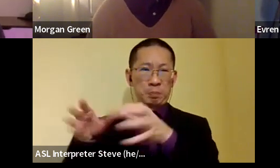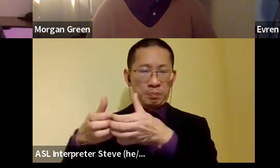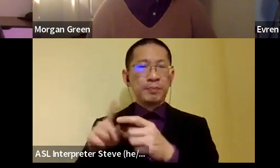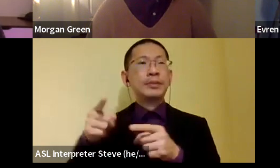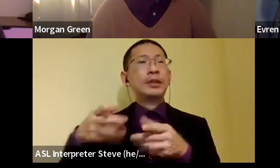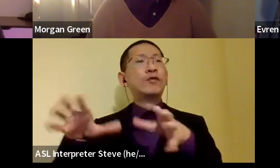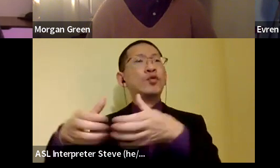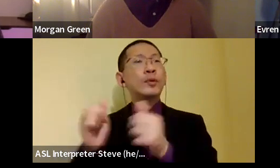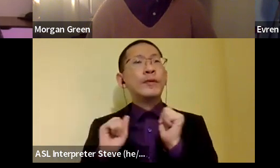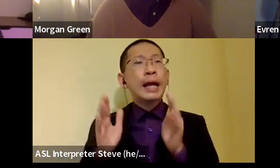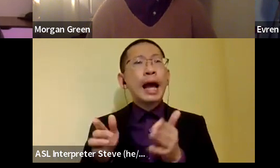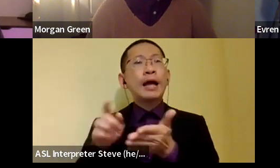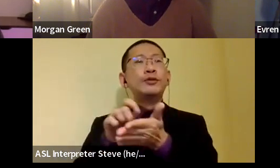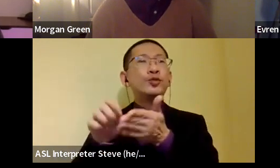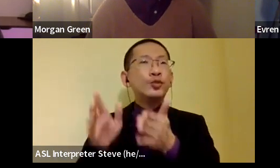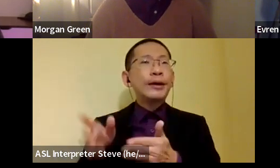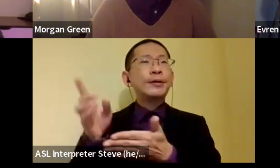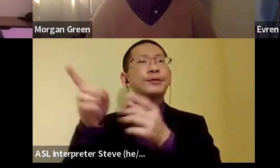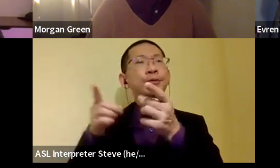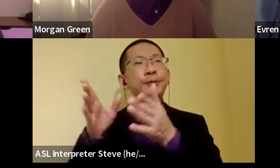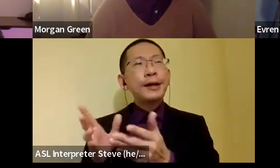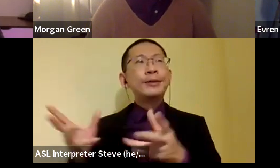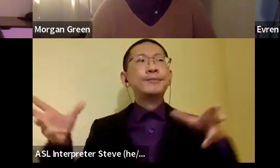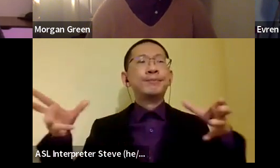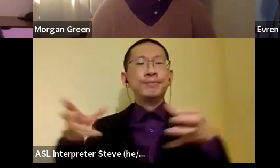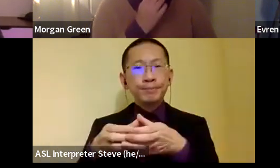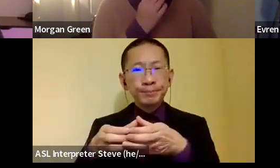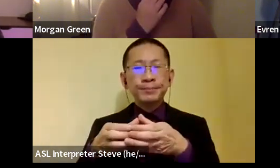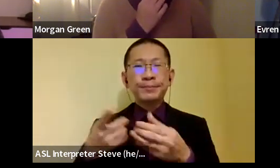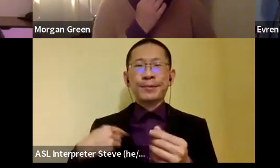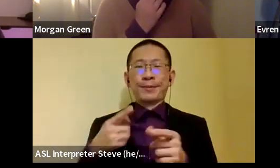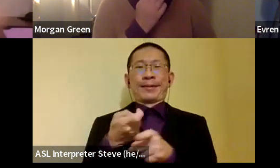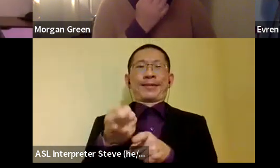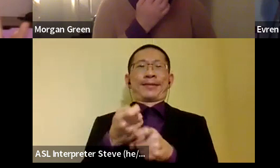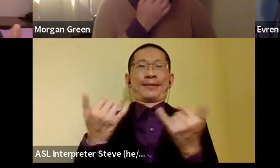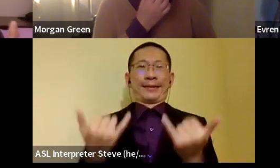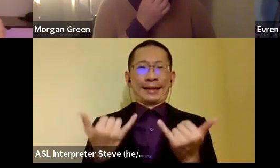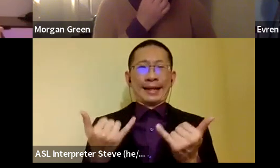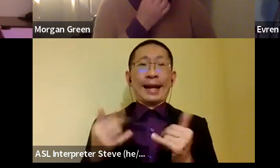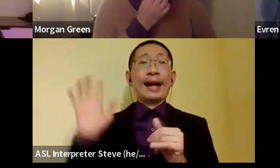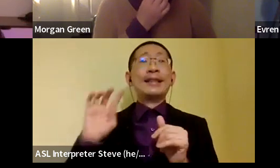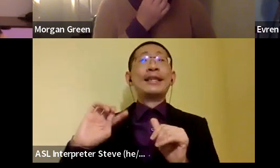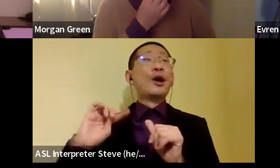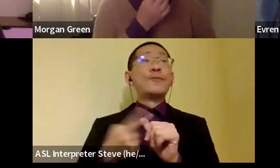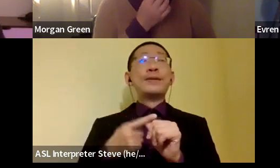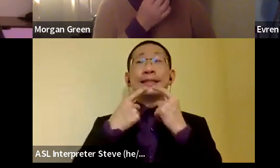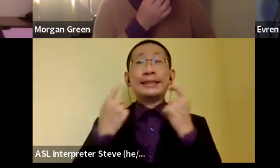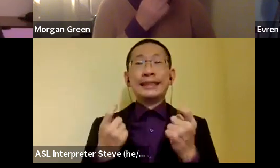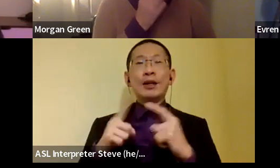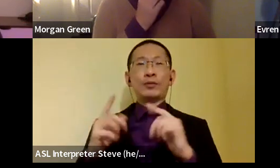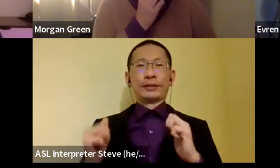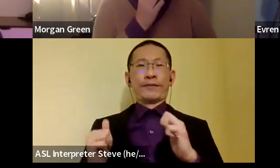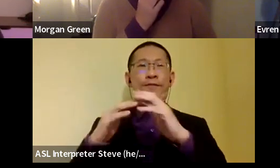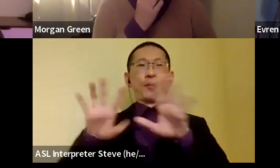of actors, writers, directors who came together. And we always sort of joke now that the original sin was forming a